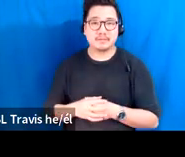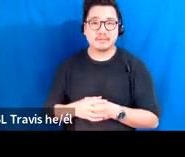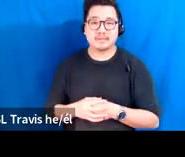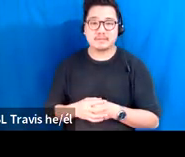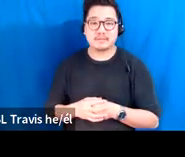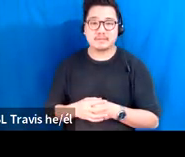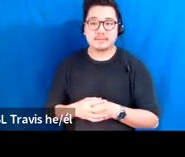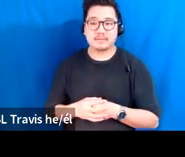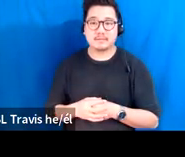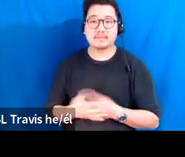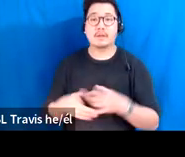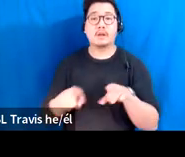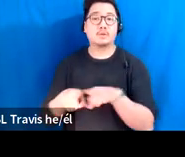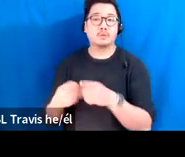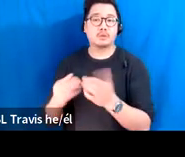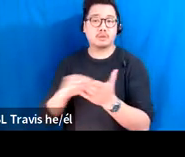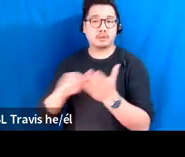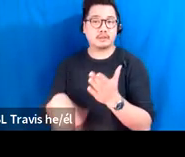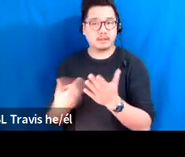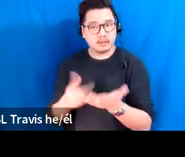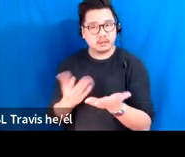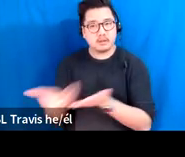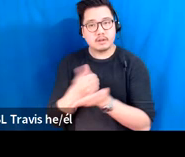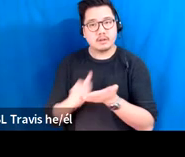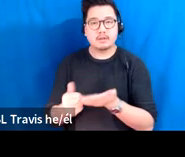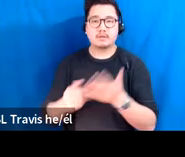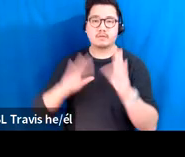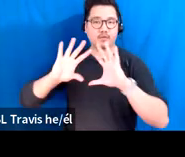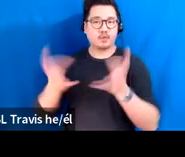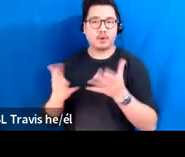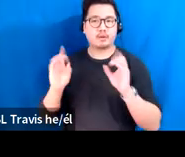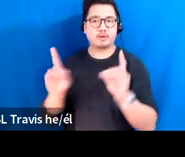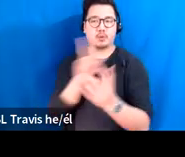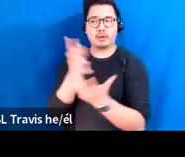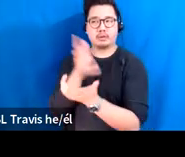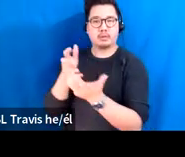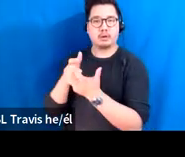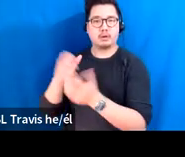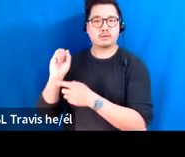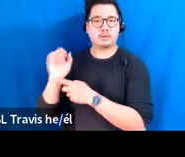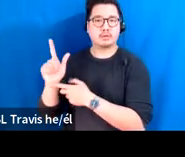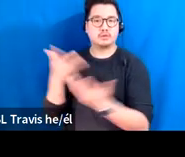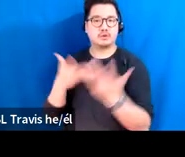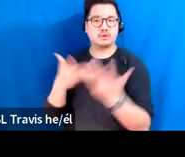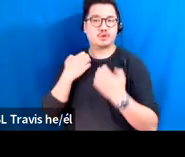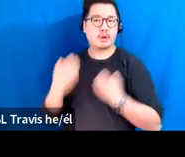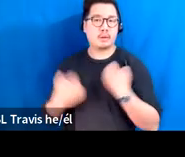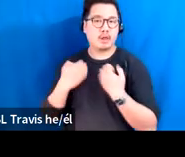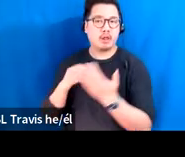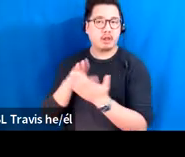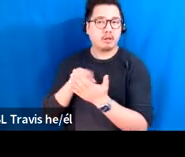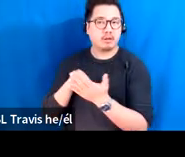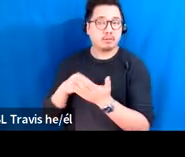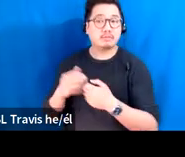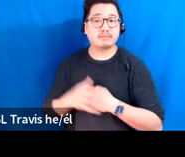students also deserve access to a well-rounded education that supports their social emotional well-being and development as active members of their